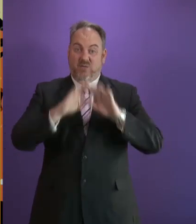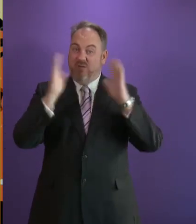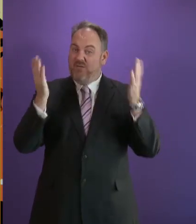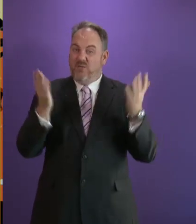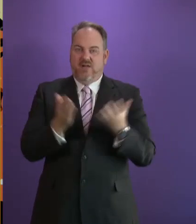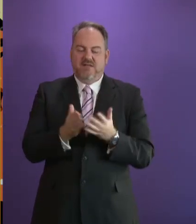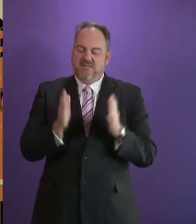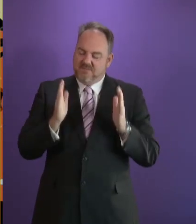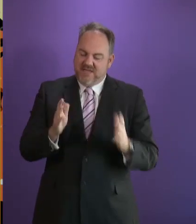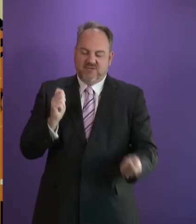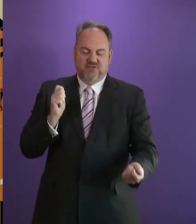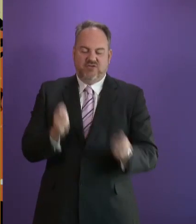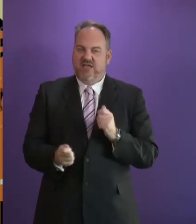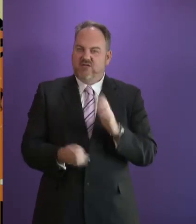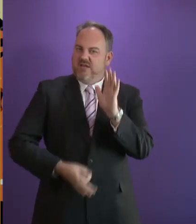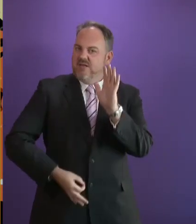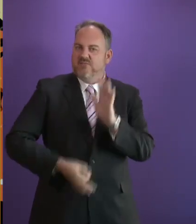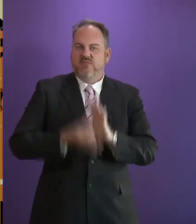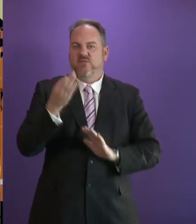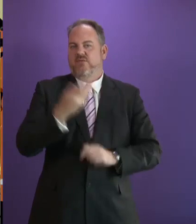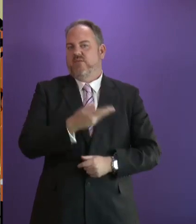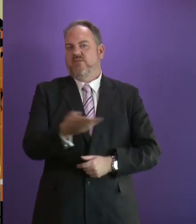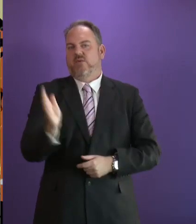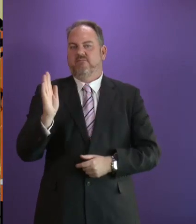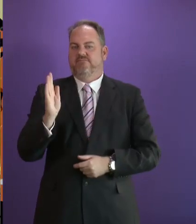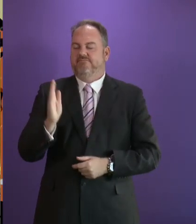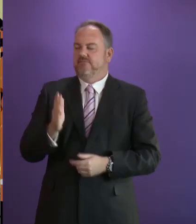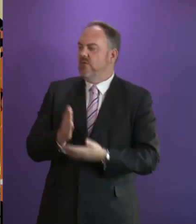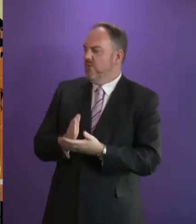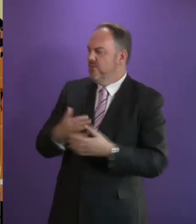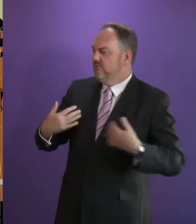needs to become a better place.